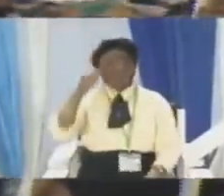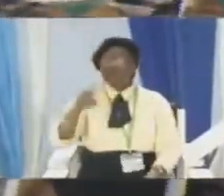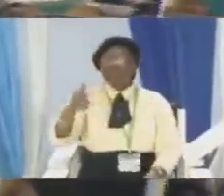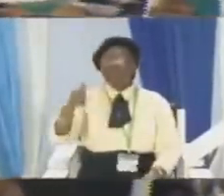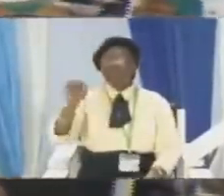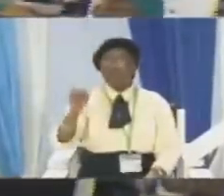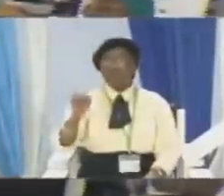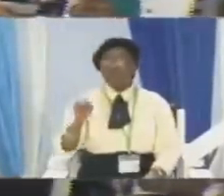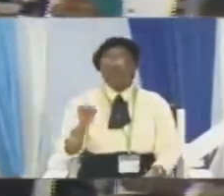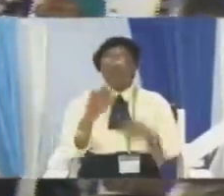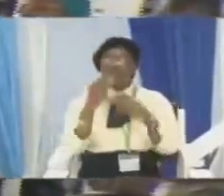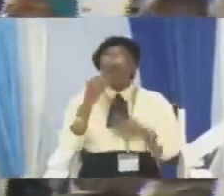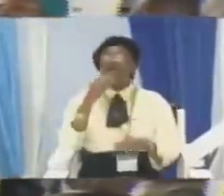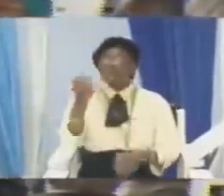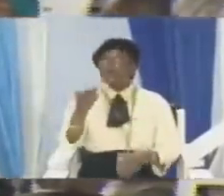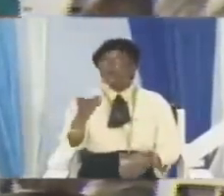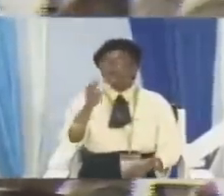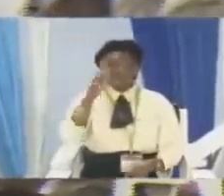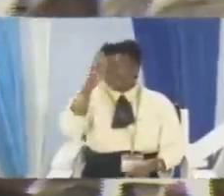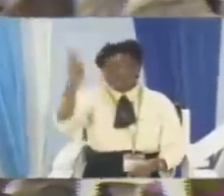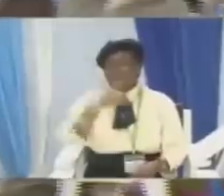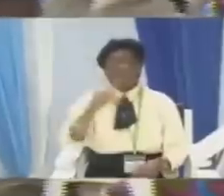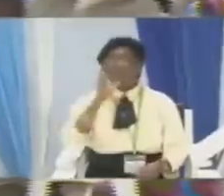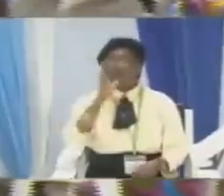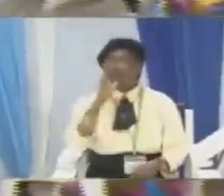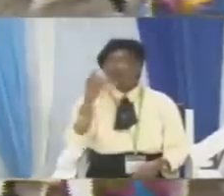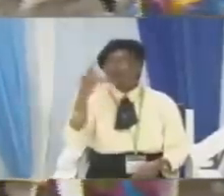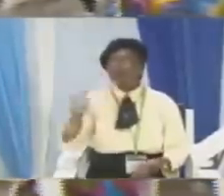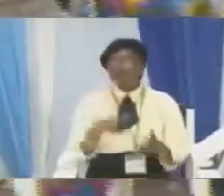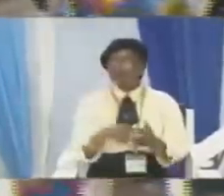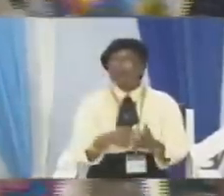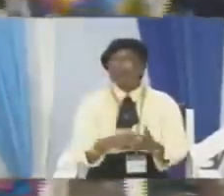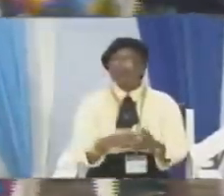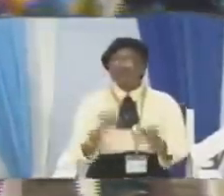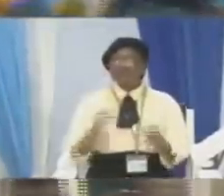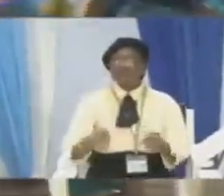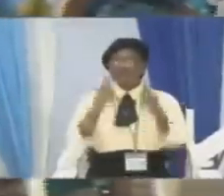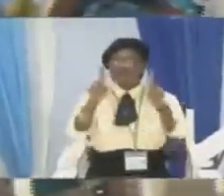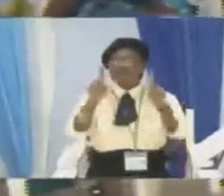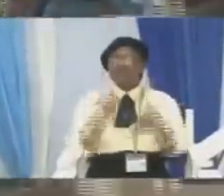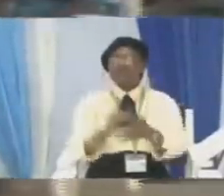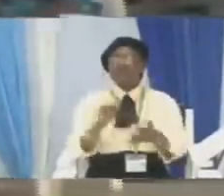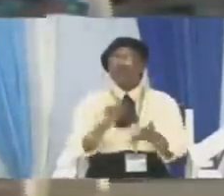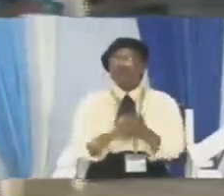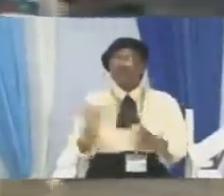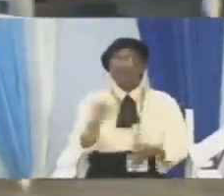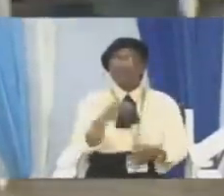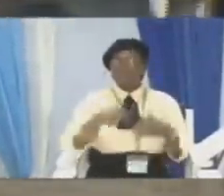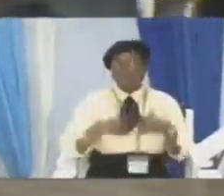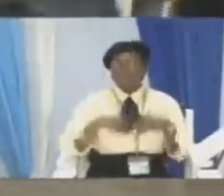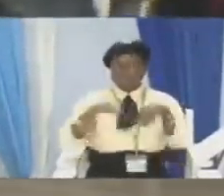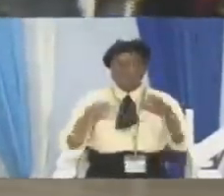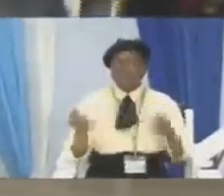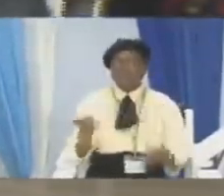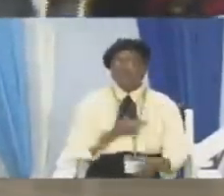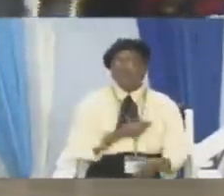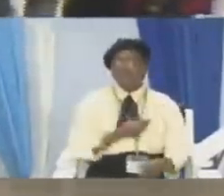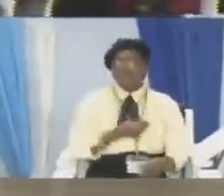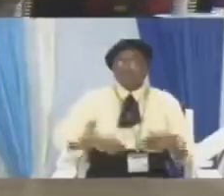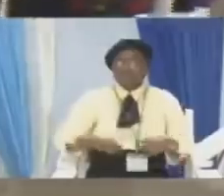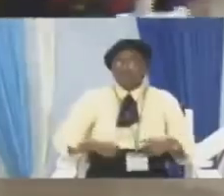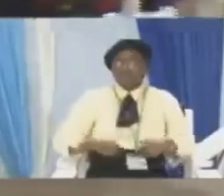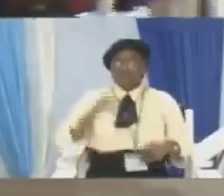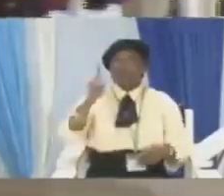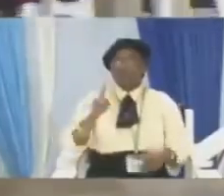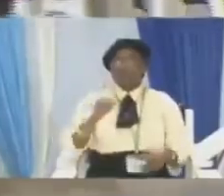much, sir and ma, for this privilege and for this platform that you are giving us, the young ones. It is my prayer that the Lord